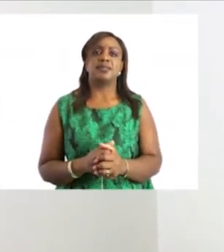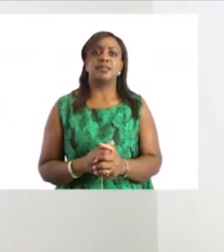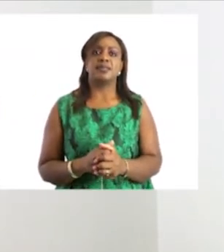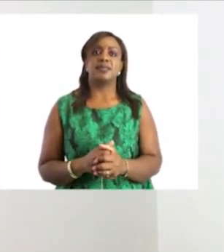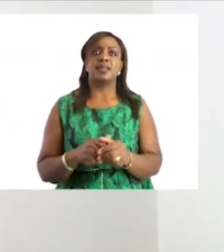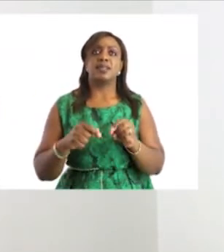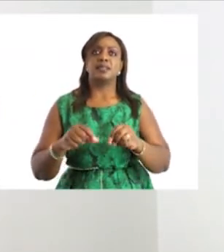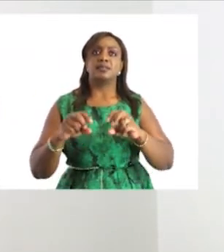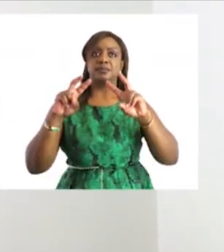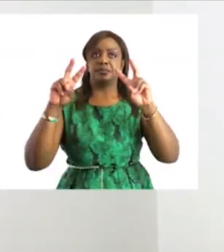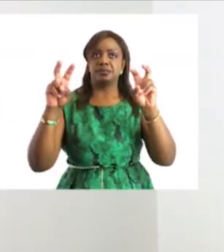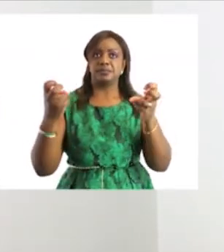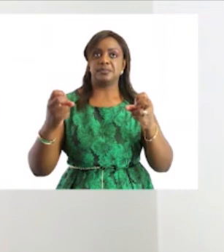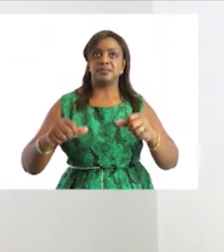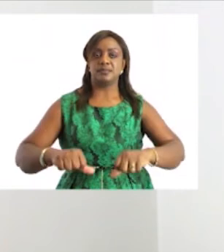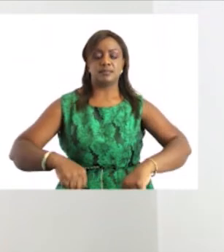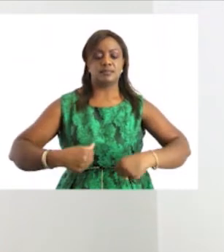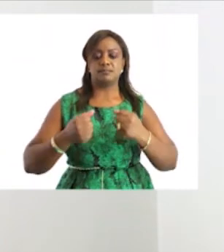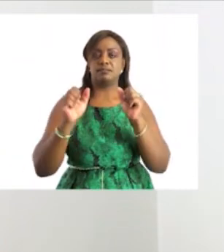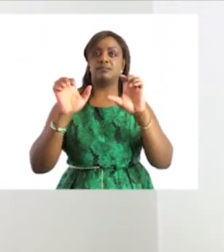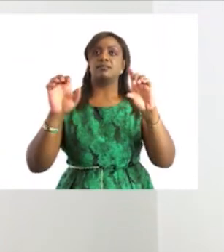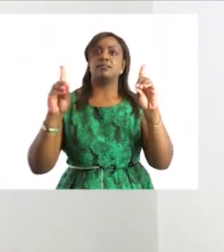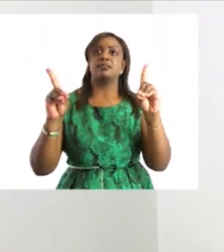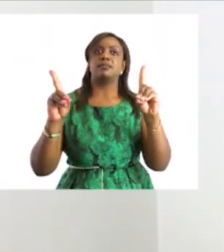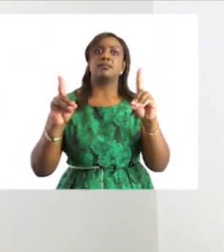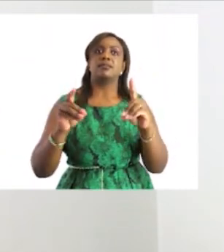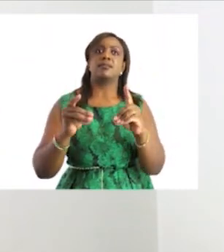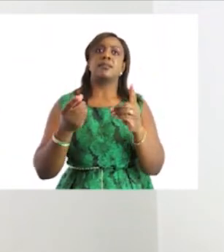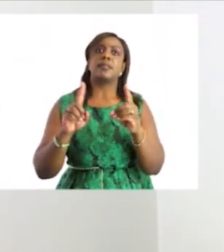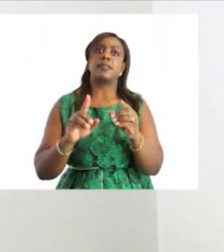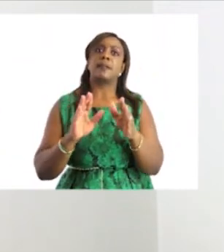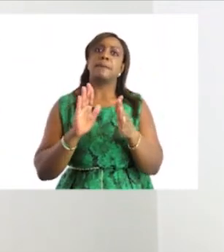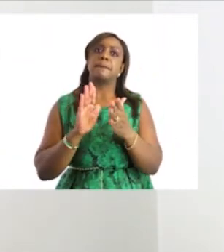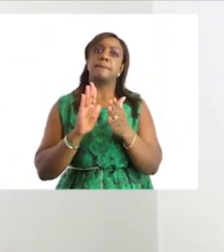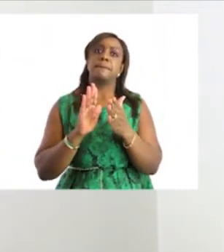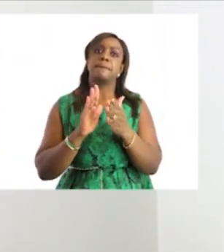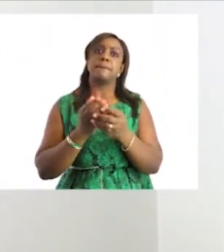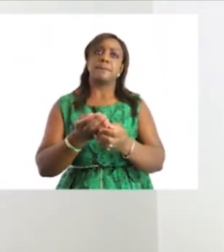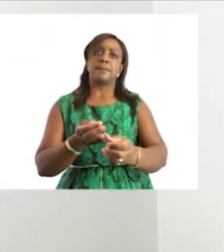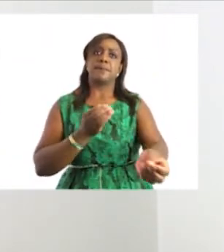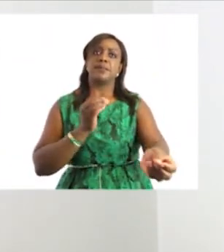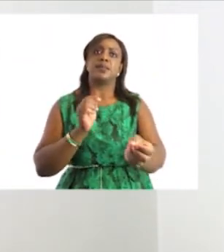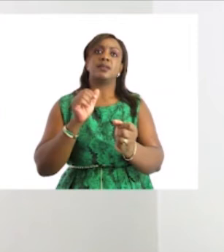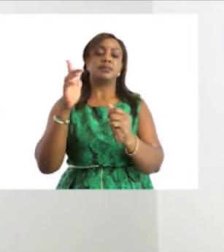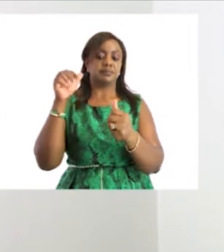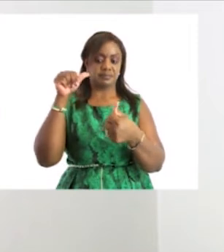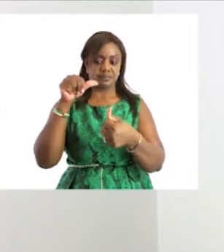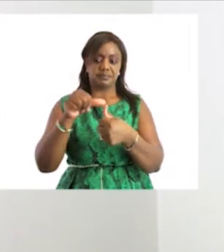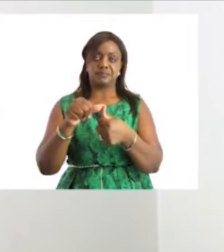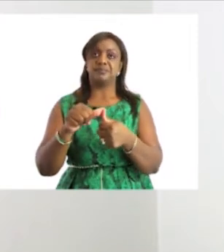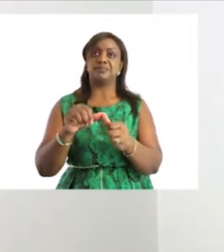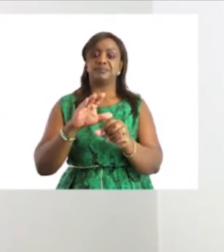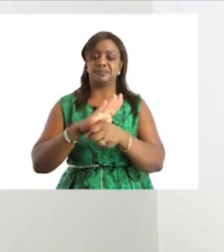This week's theme is health education. But before we begin, I would like us to abide to the COVID-19's rules.